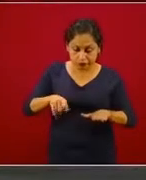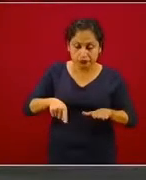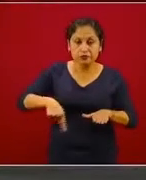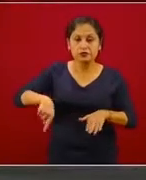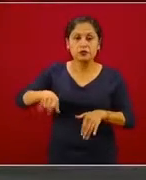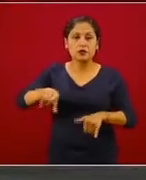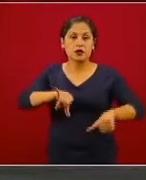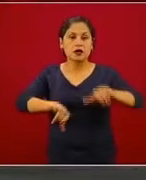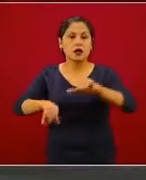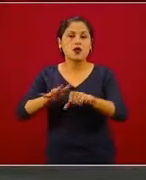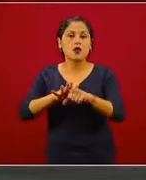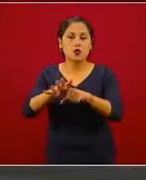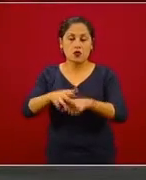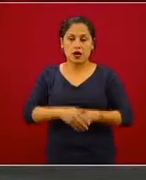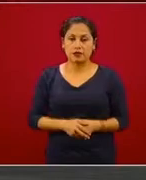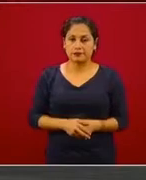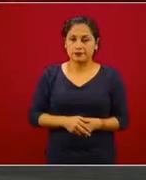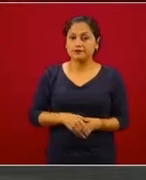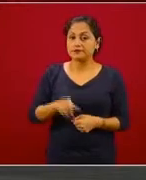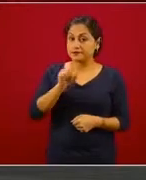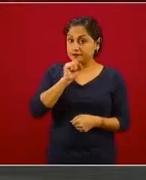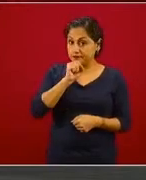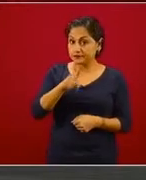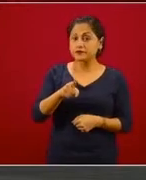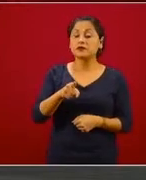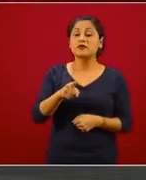protection for shoes.